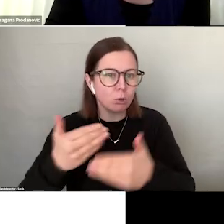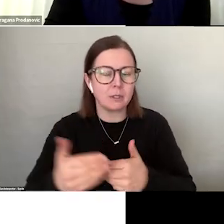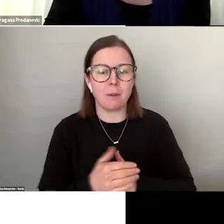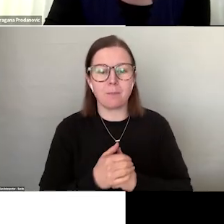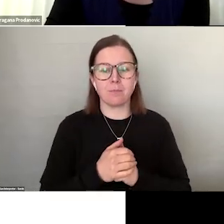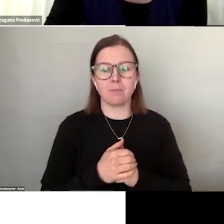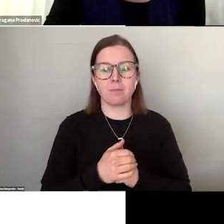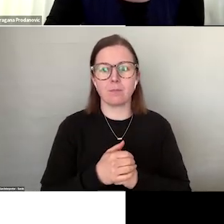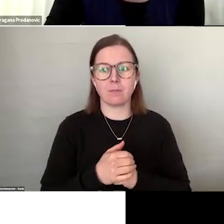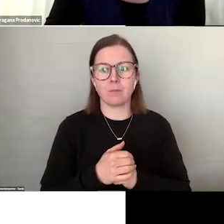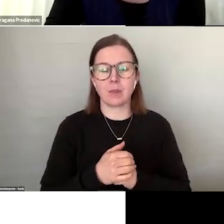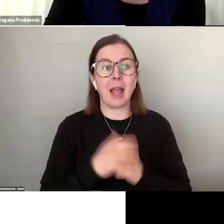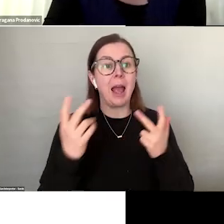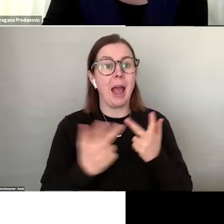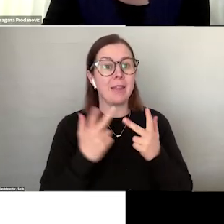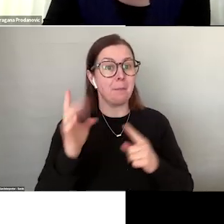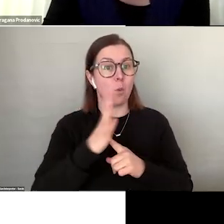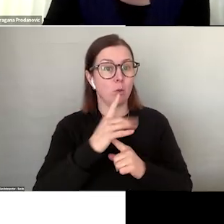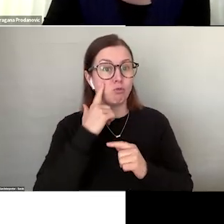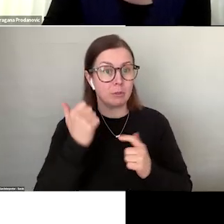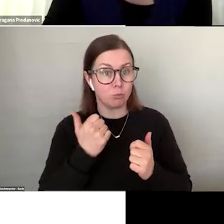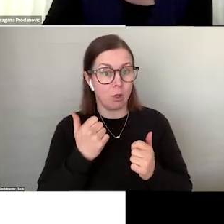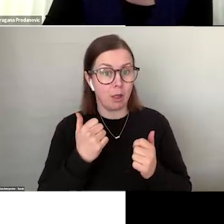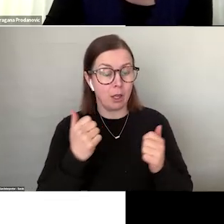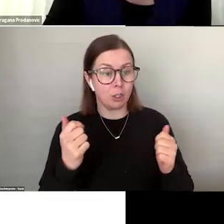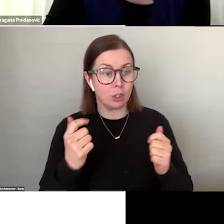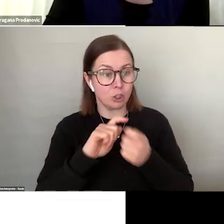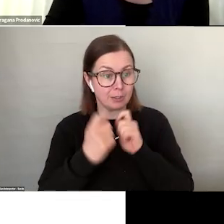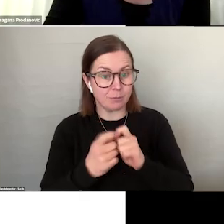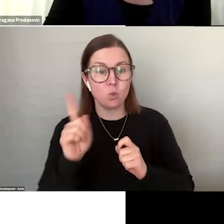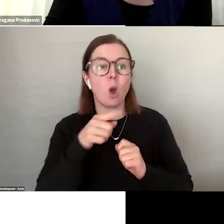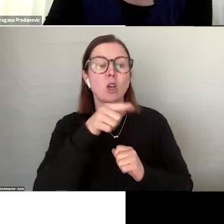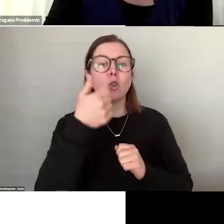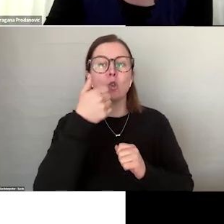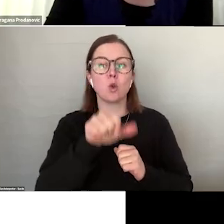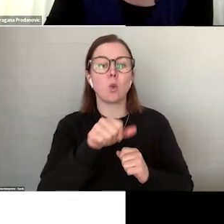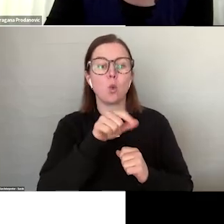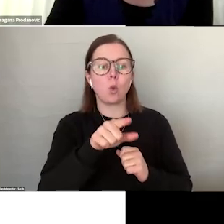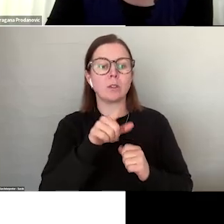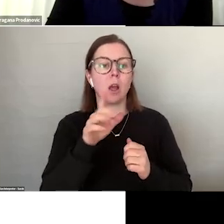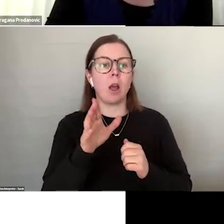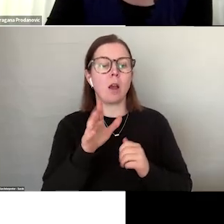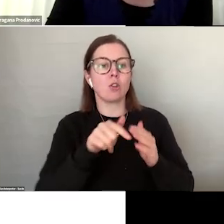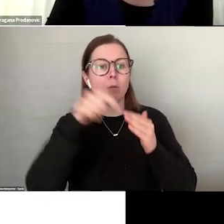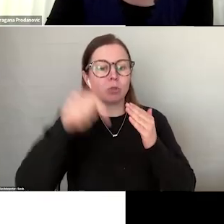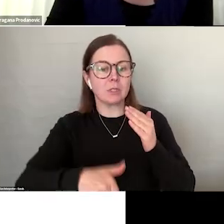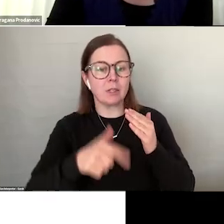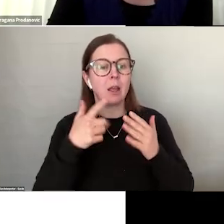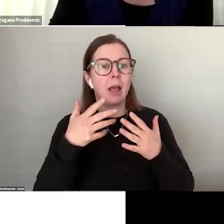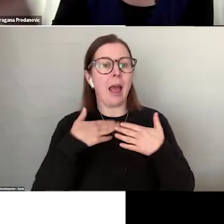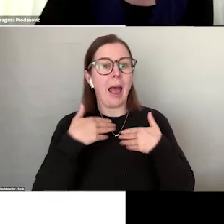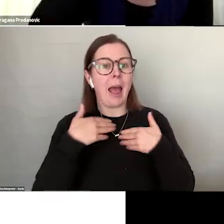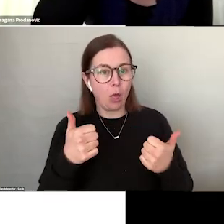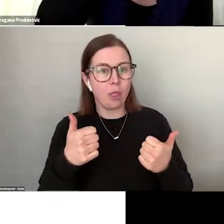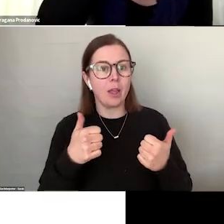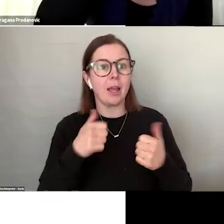Another important reasonable adjustment that we found was the use of the Comprehensive Health Assessment Program, known as the CHAP. And